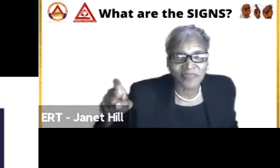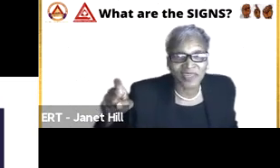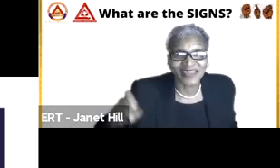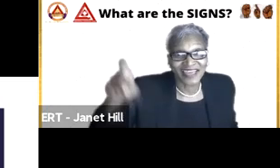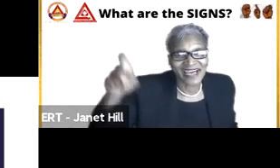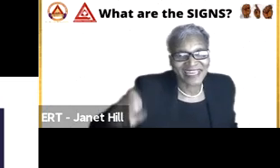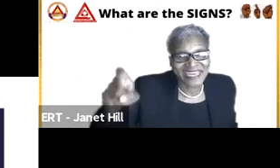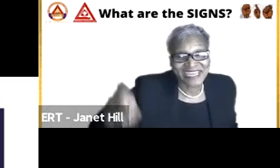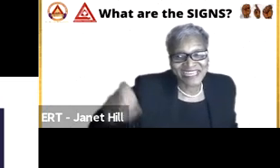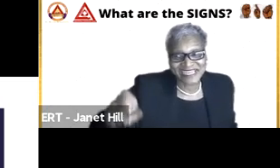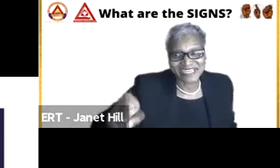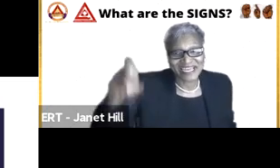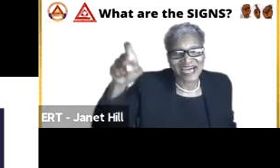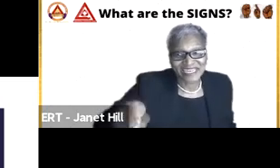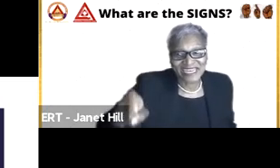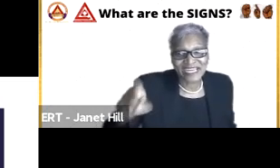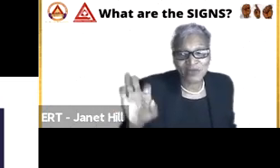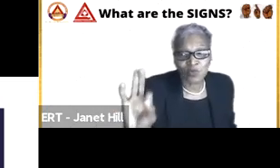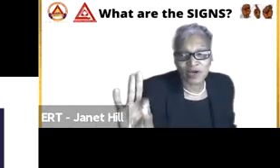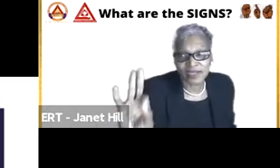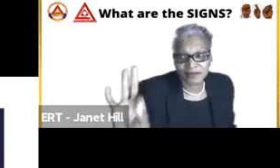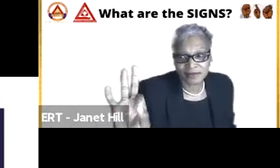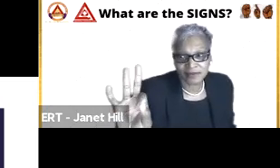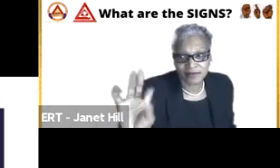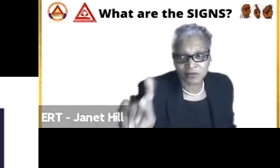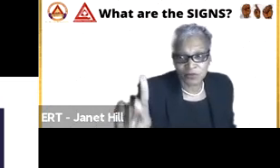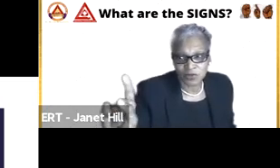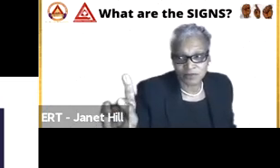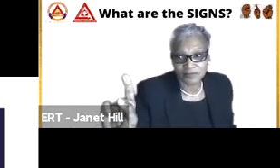need something. I need what?